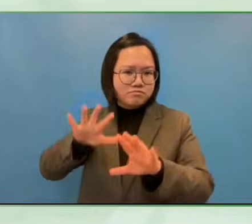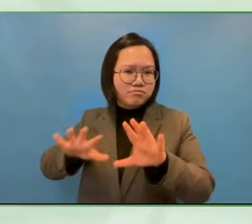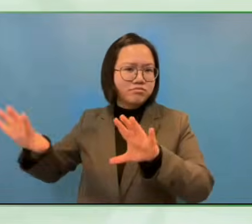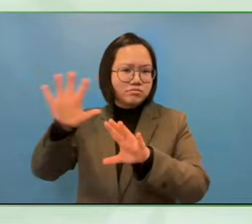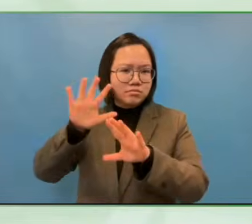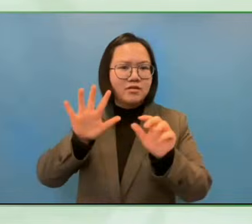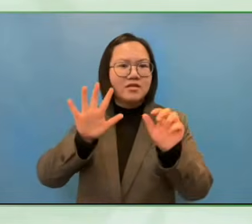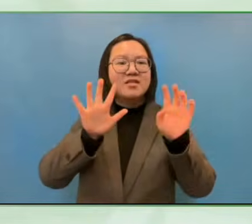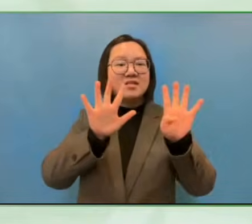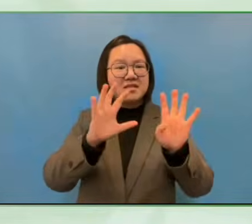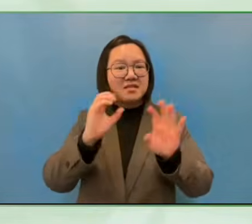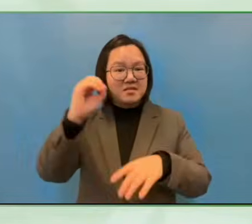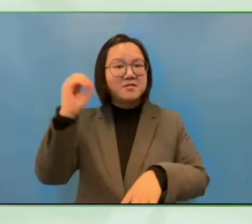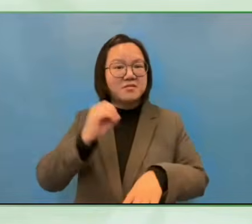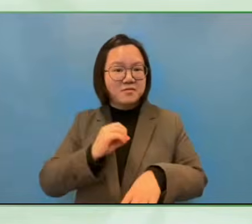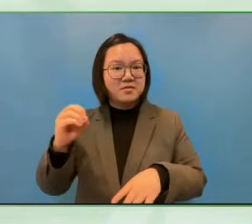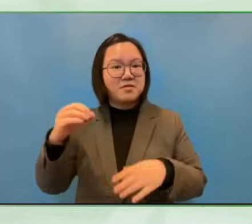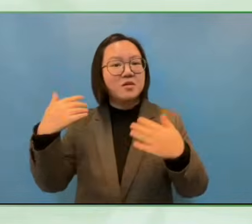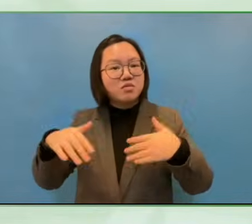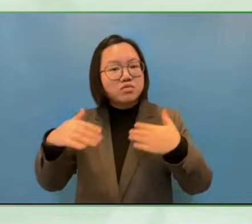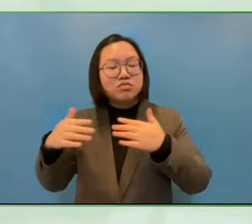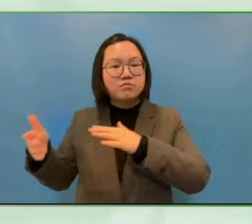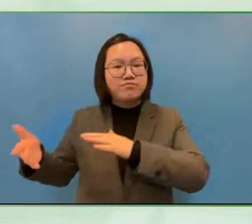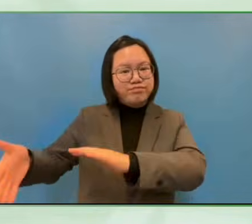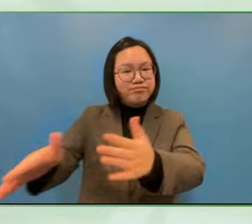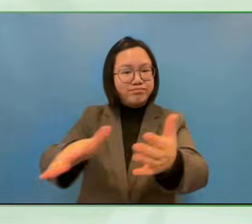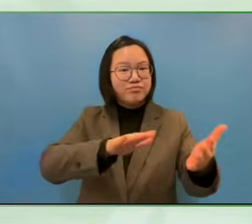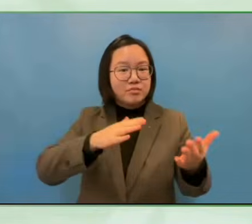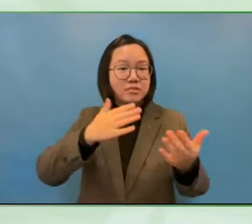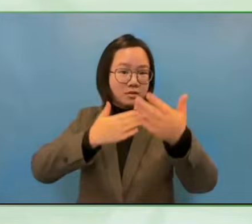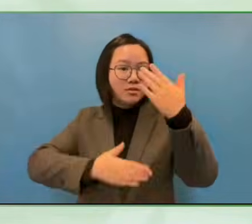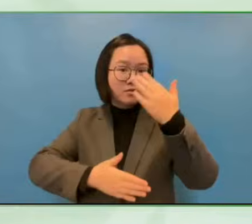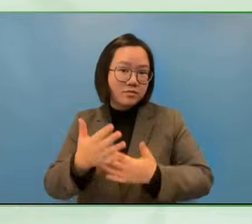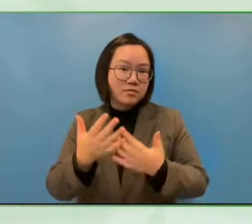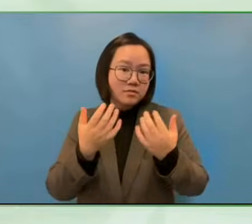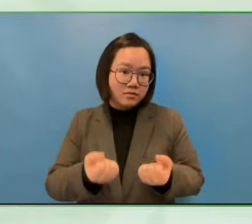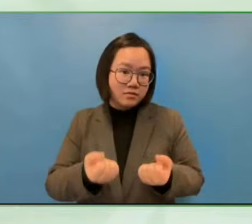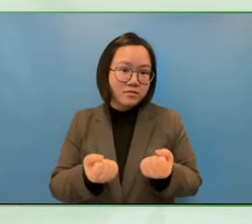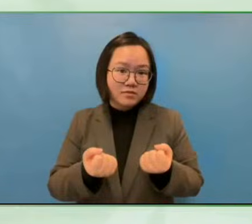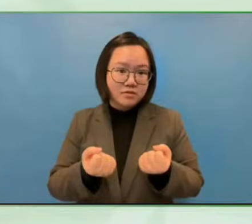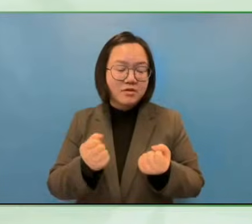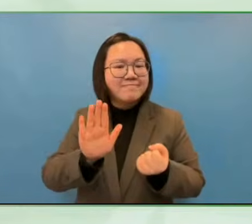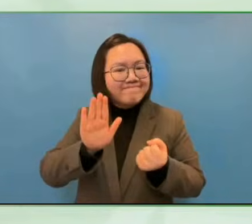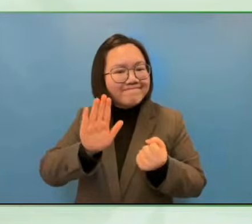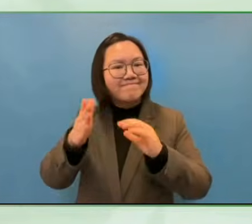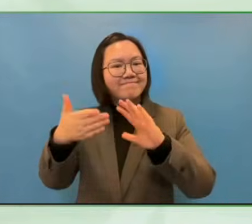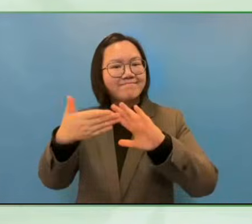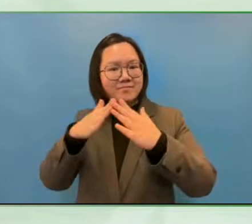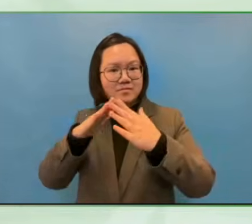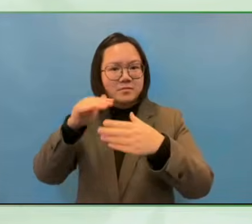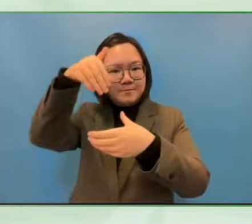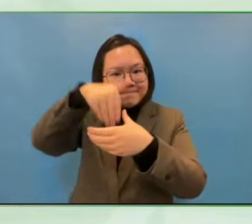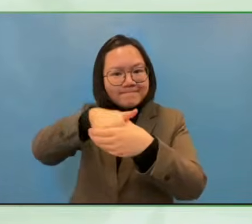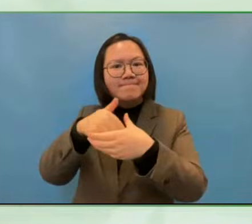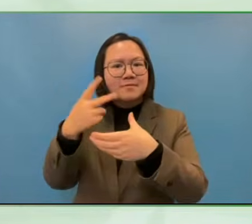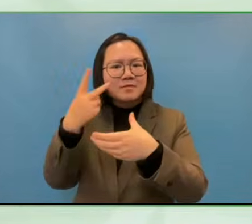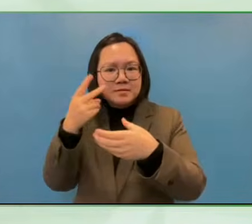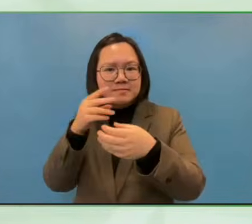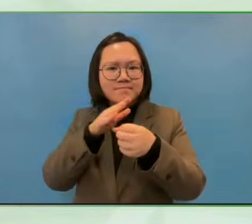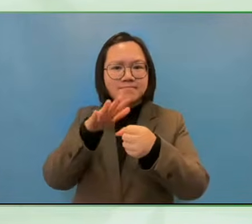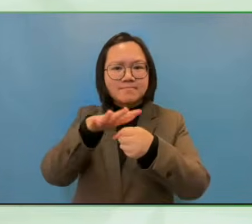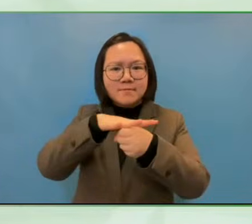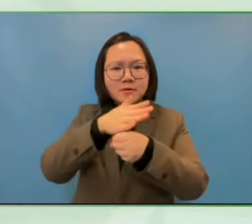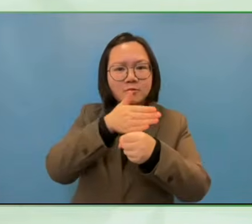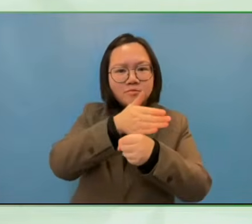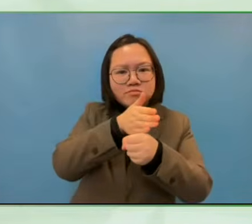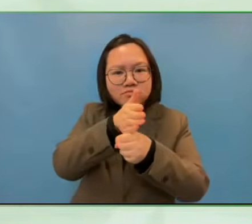of course, we should note that our brothers and sisters from the indigenous communities with disabilities have the impact